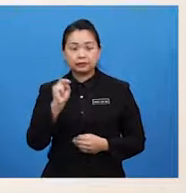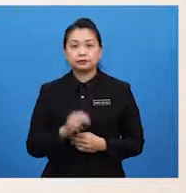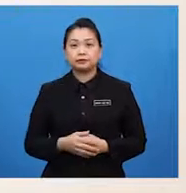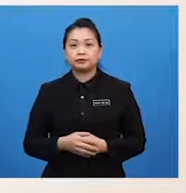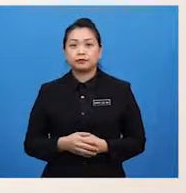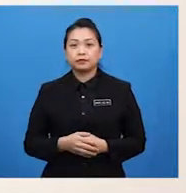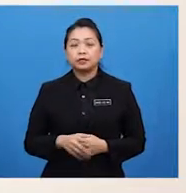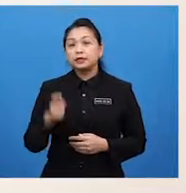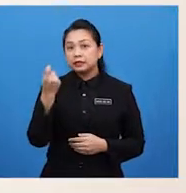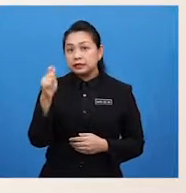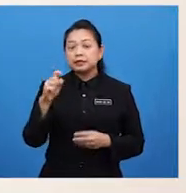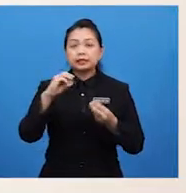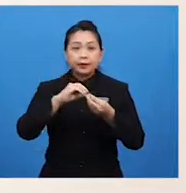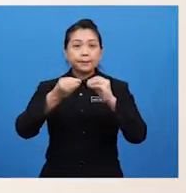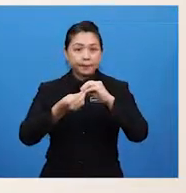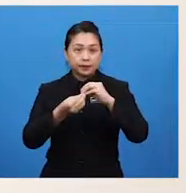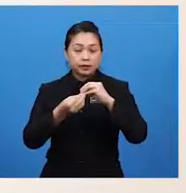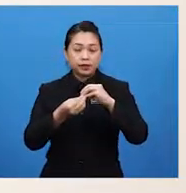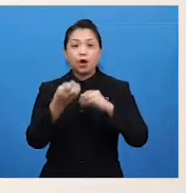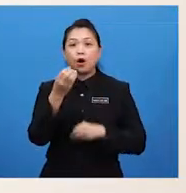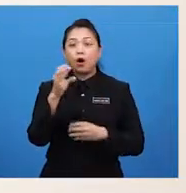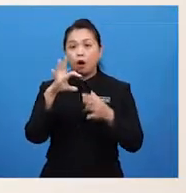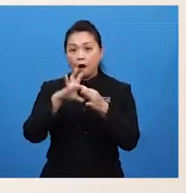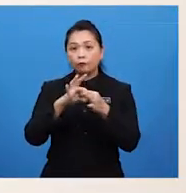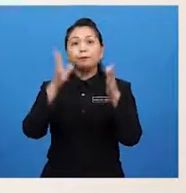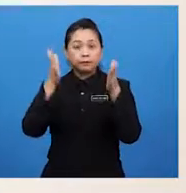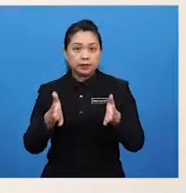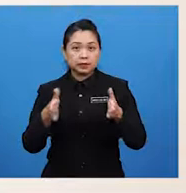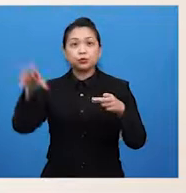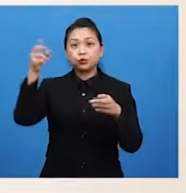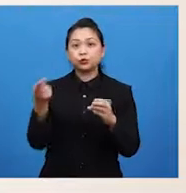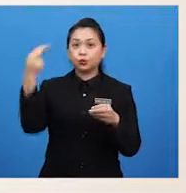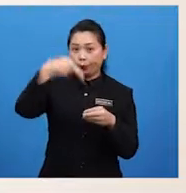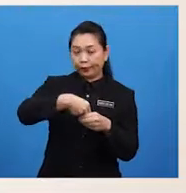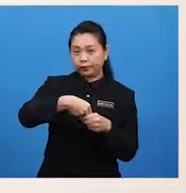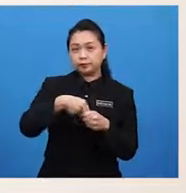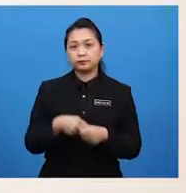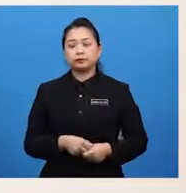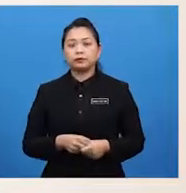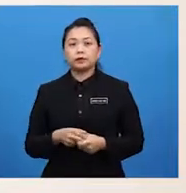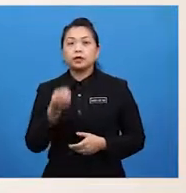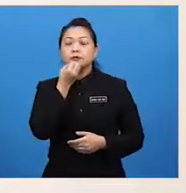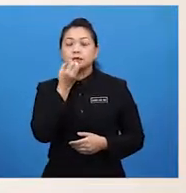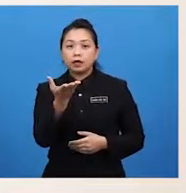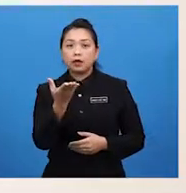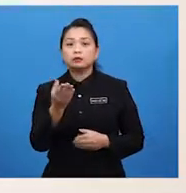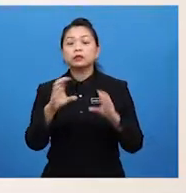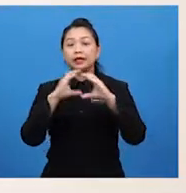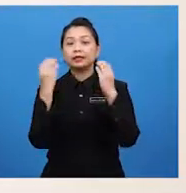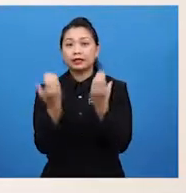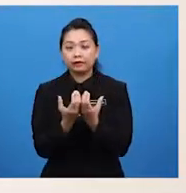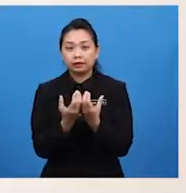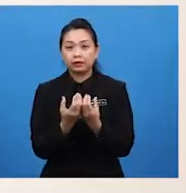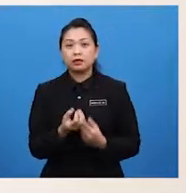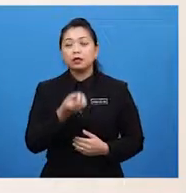Mazlan the number of participants, tell Mazlan the categories, tell Mazlan